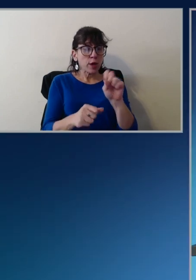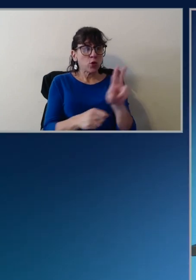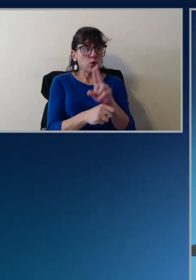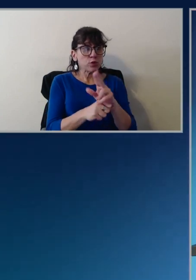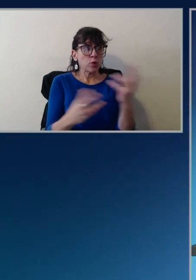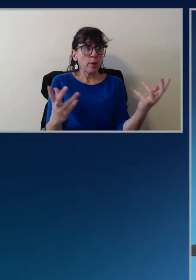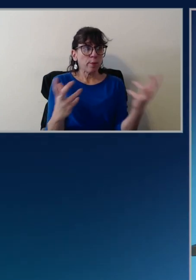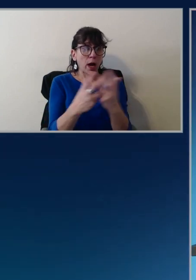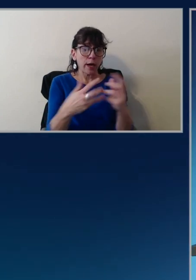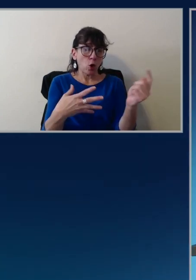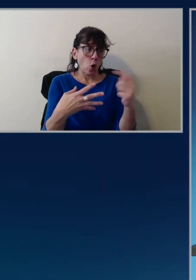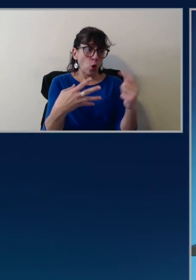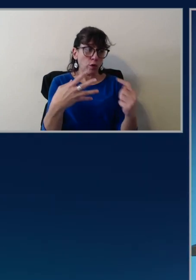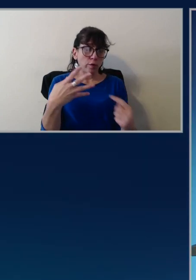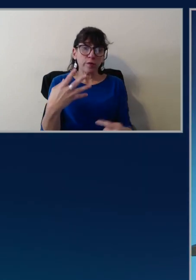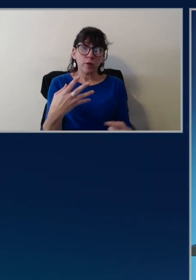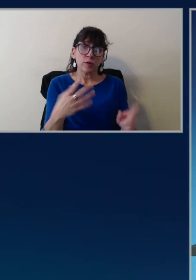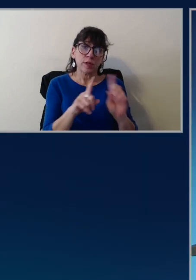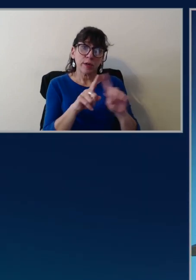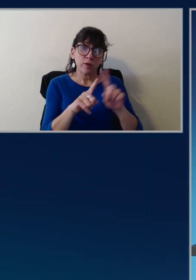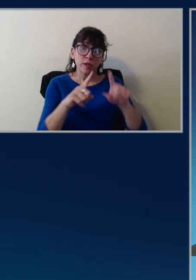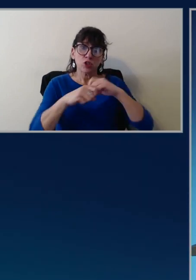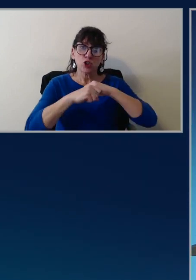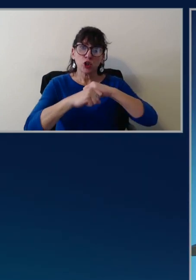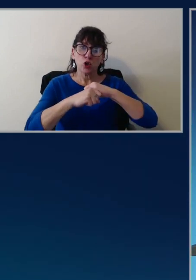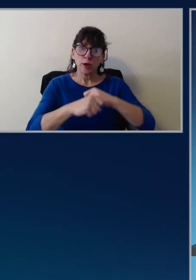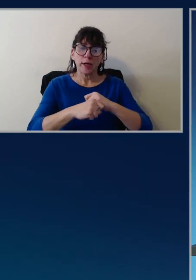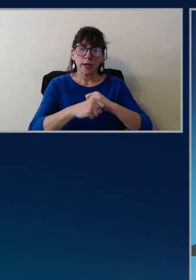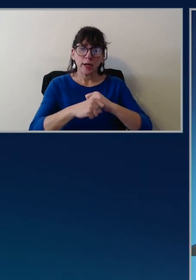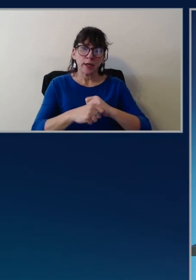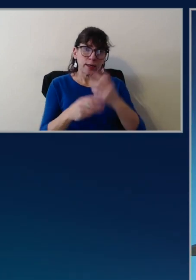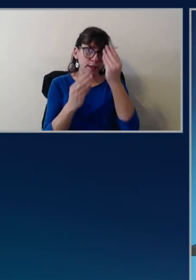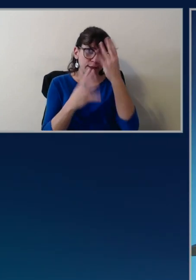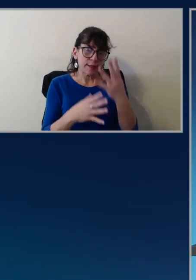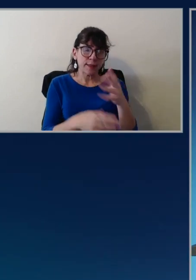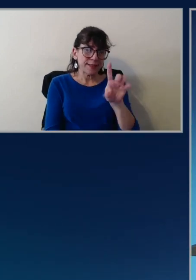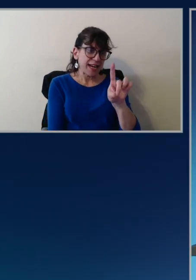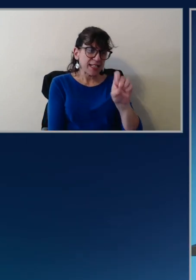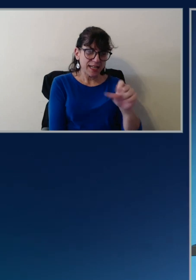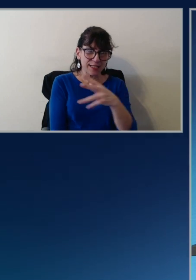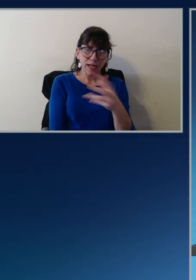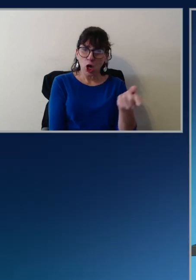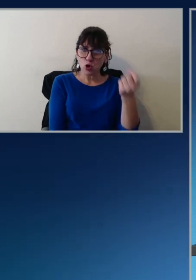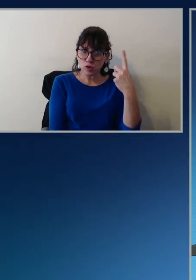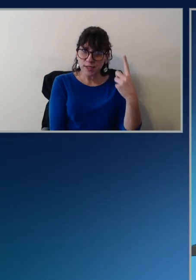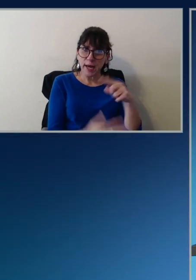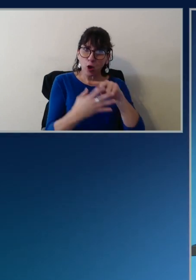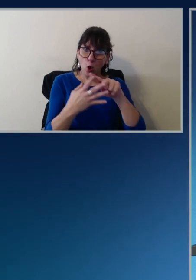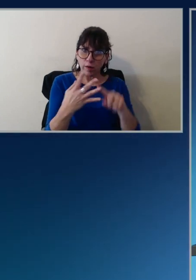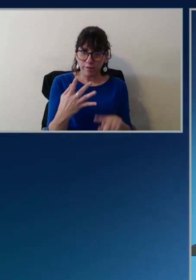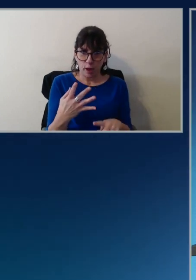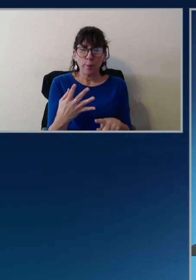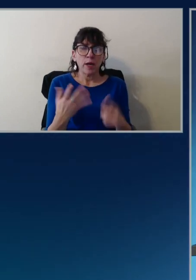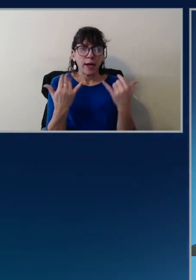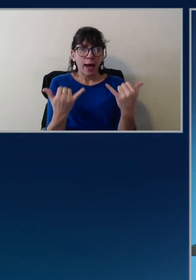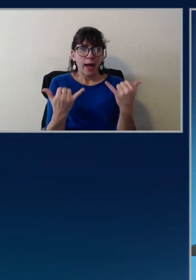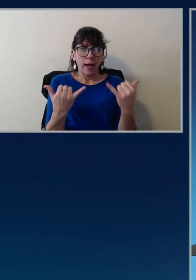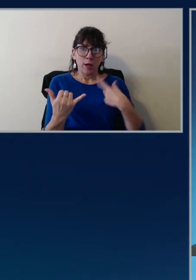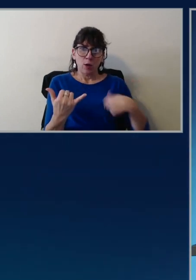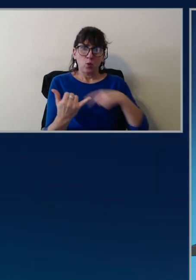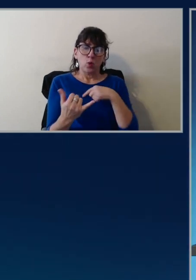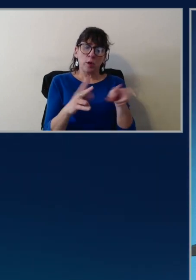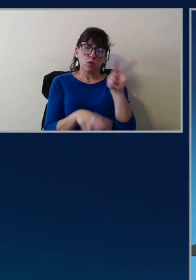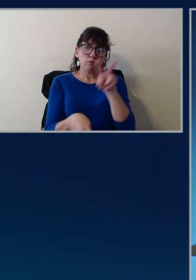the disparate security data sets and then understand these. What we're going to take a look at